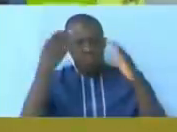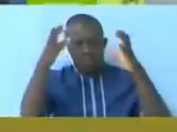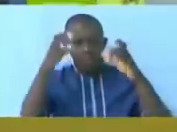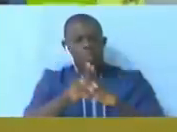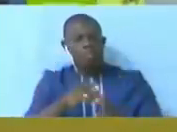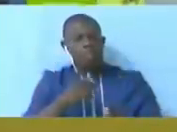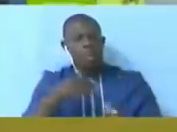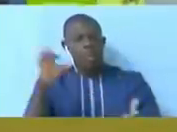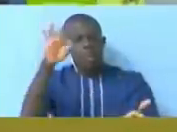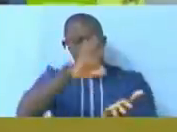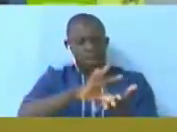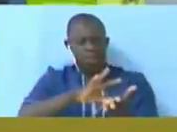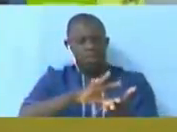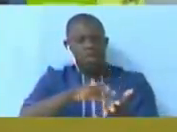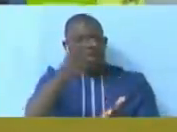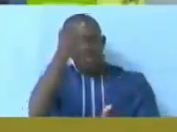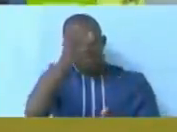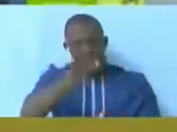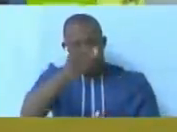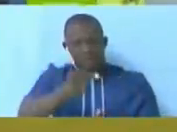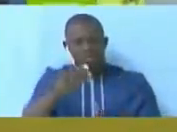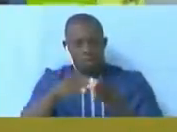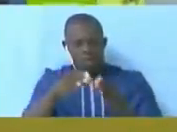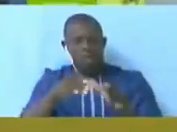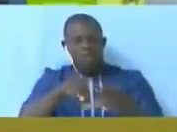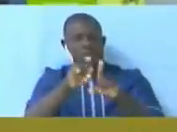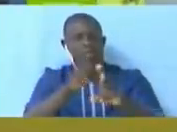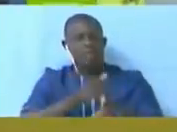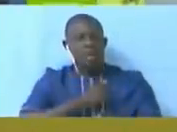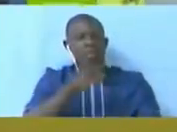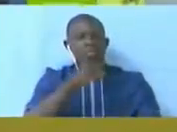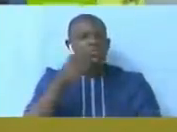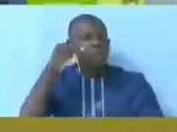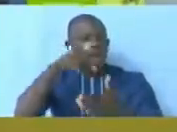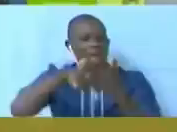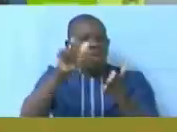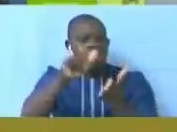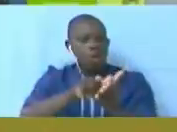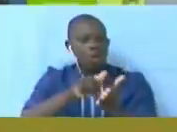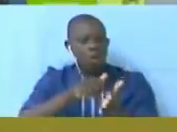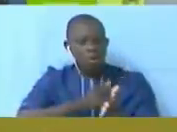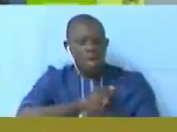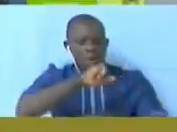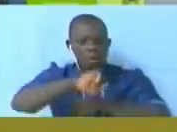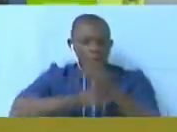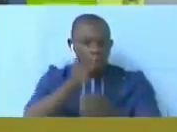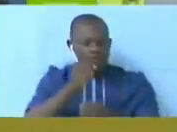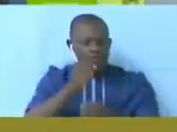with my mother-in-law, my wife's mother.